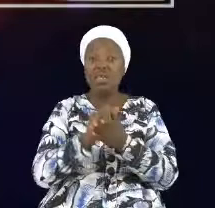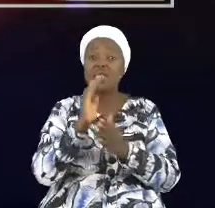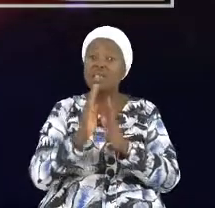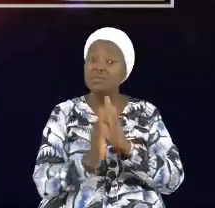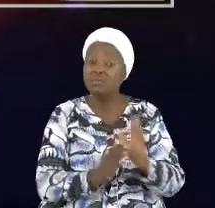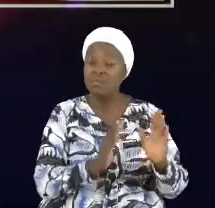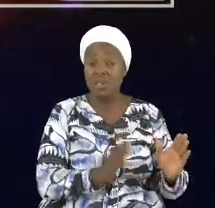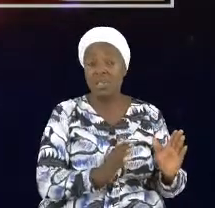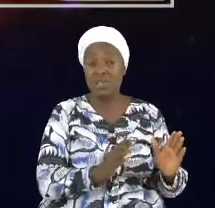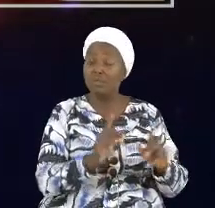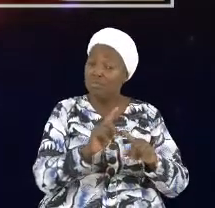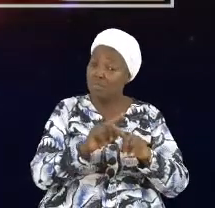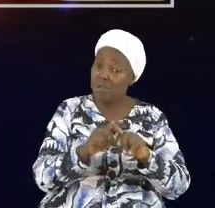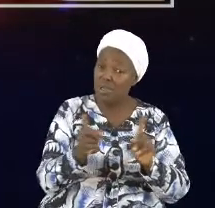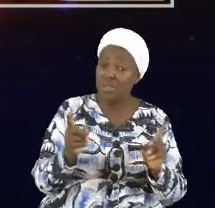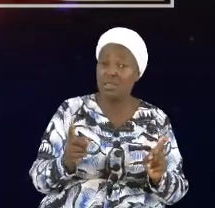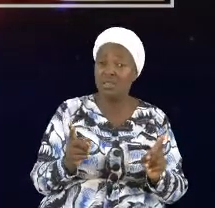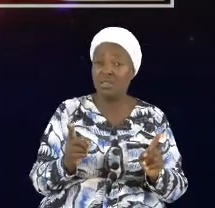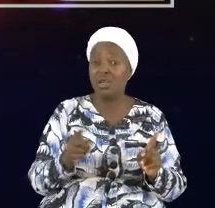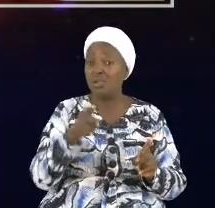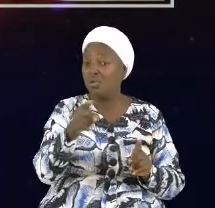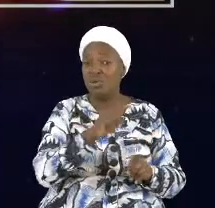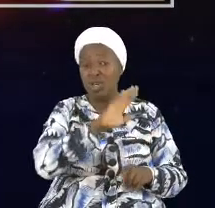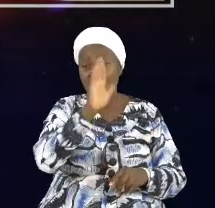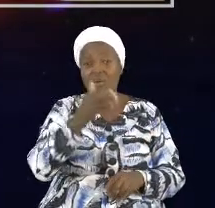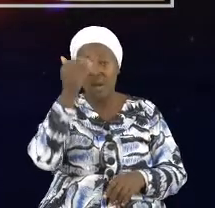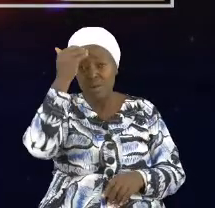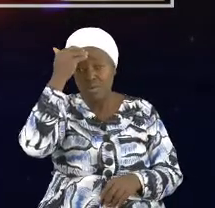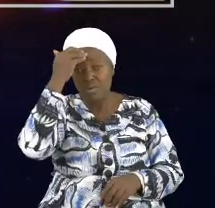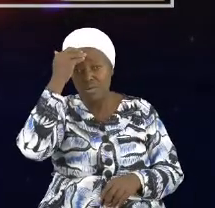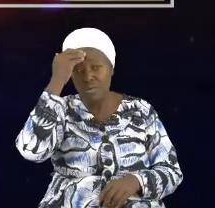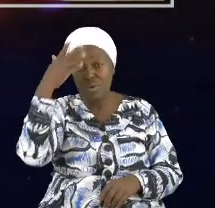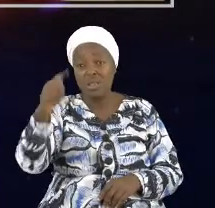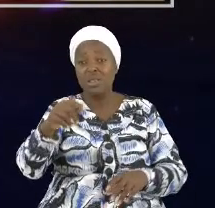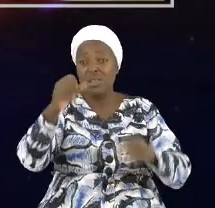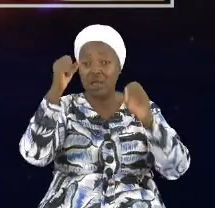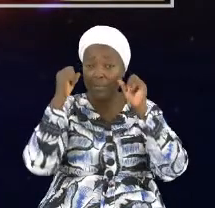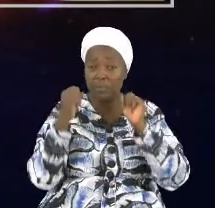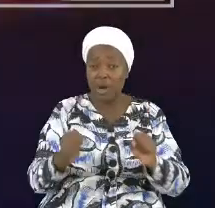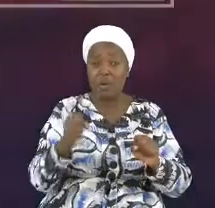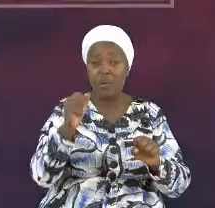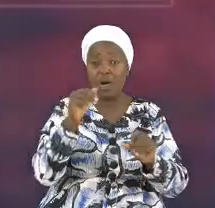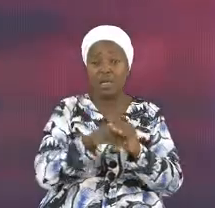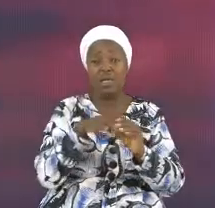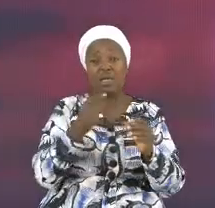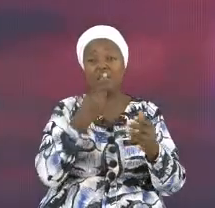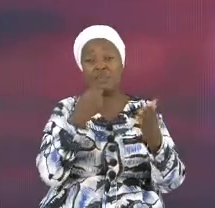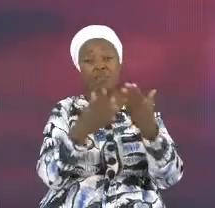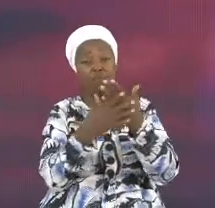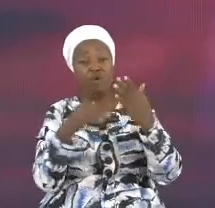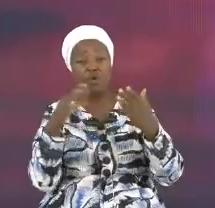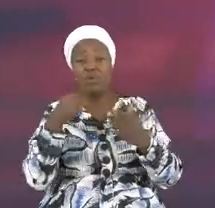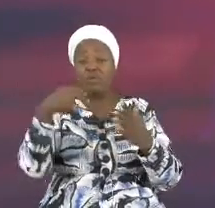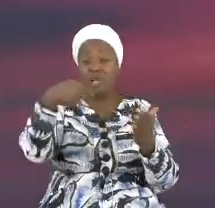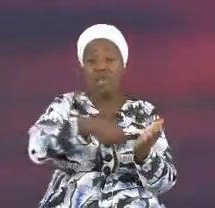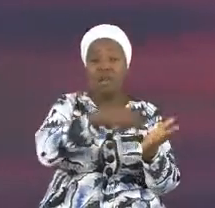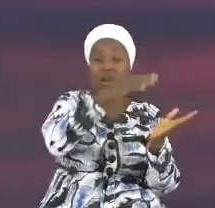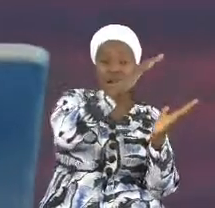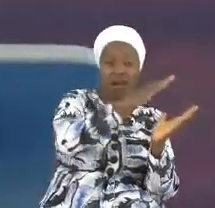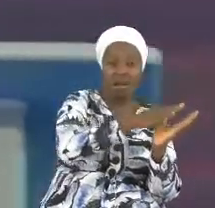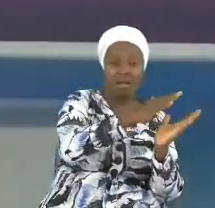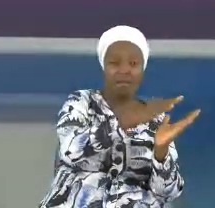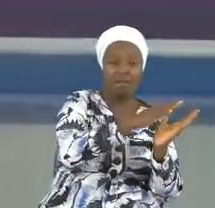But you didn't know the power in the blood of the Lamb. And so all